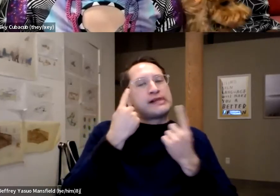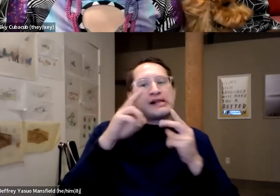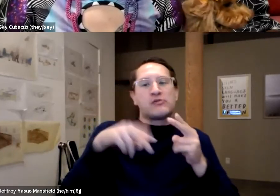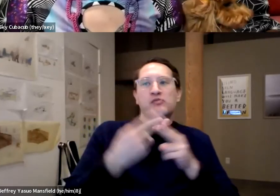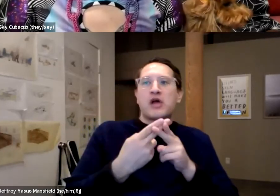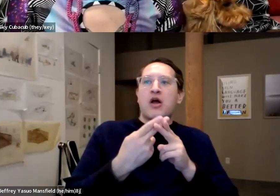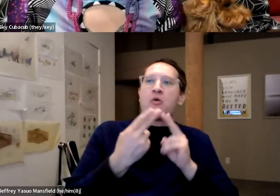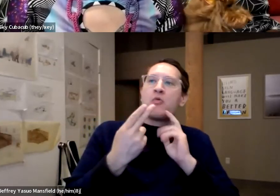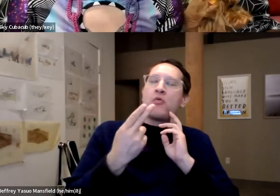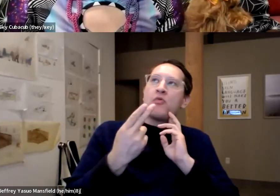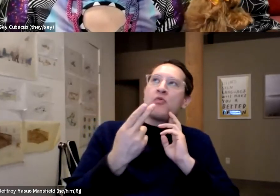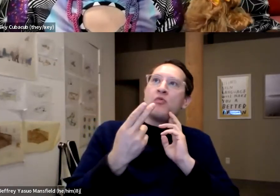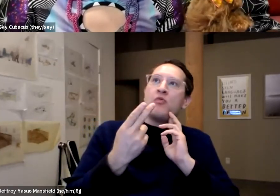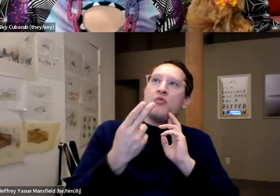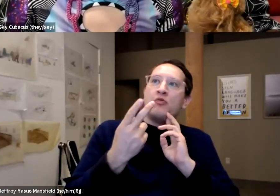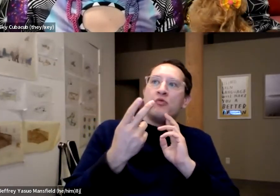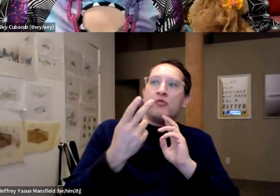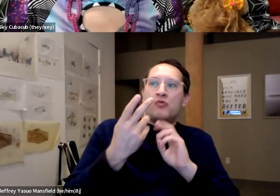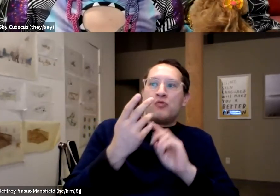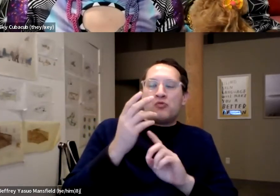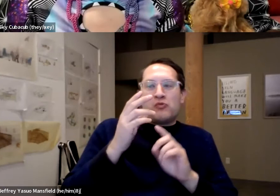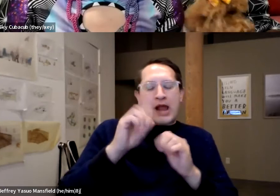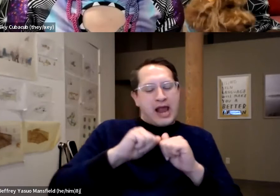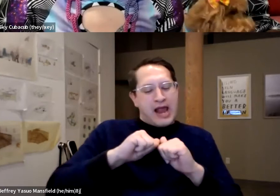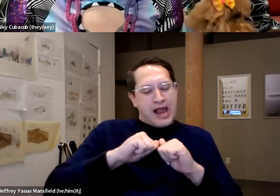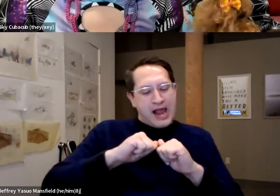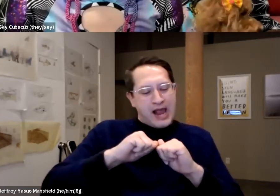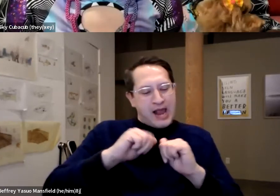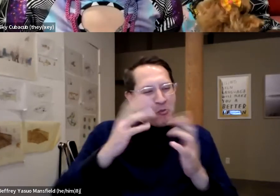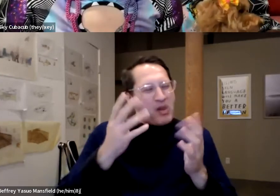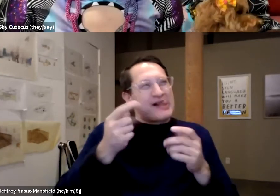Yeah. Thinking about